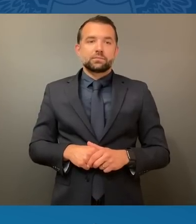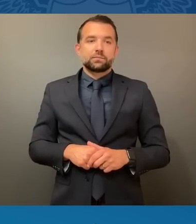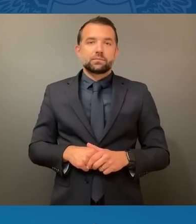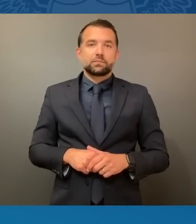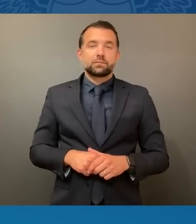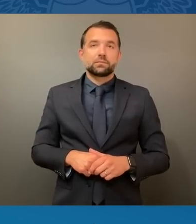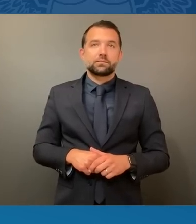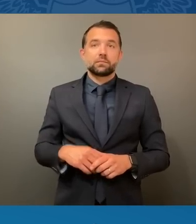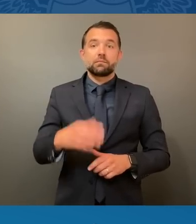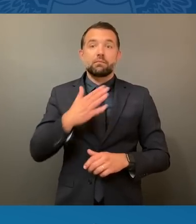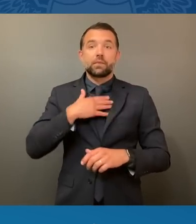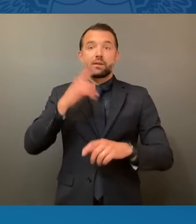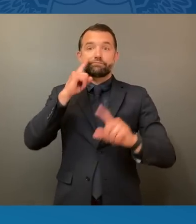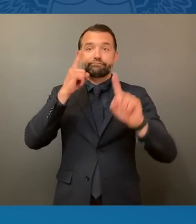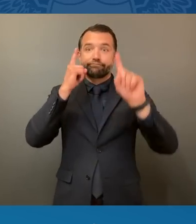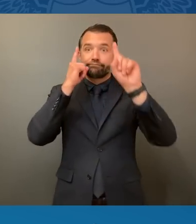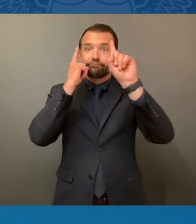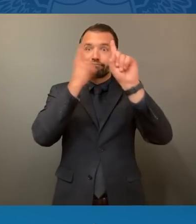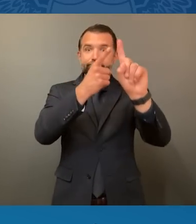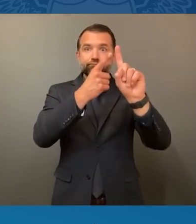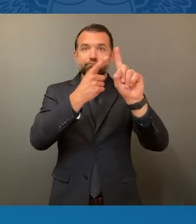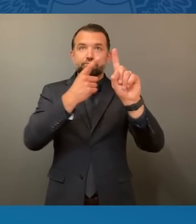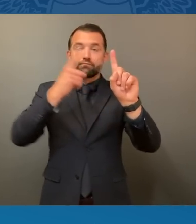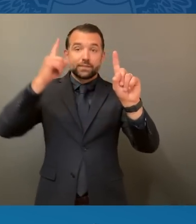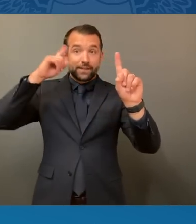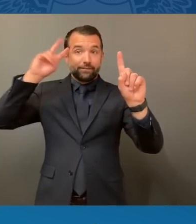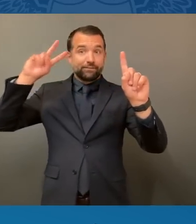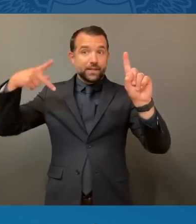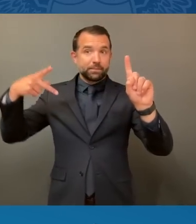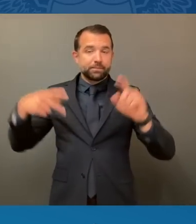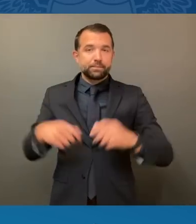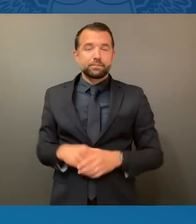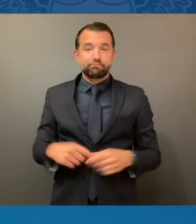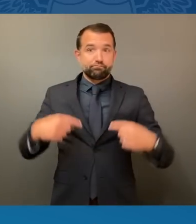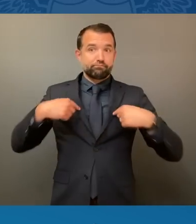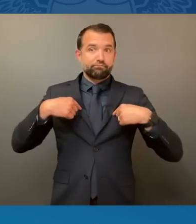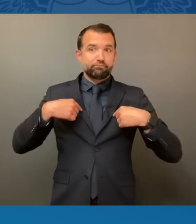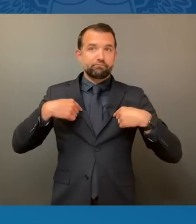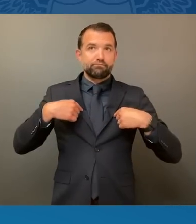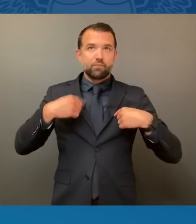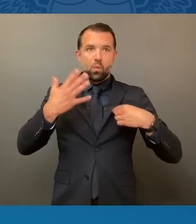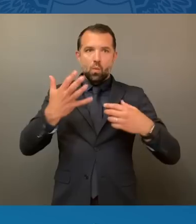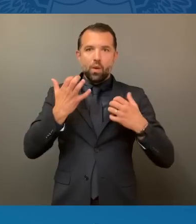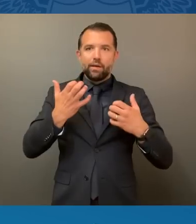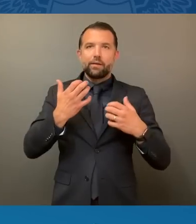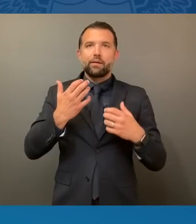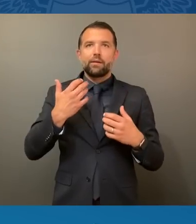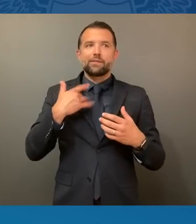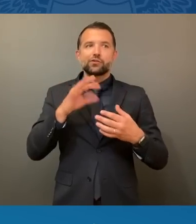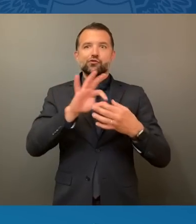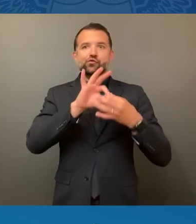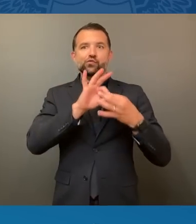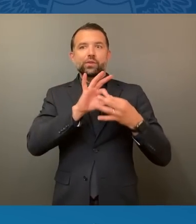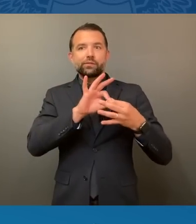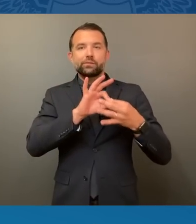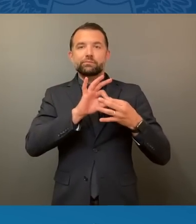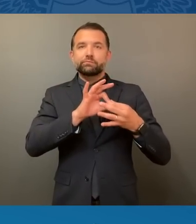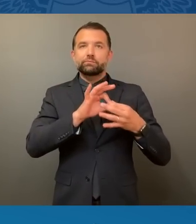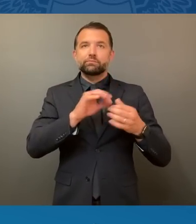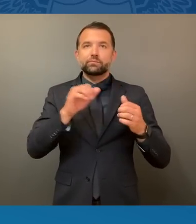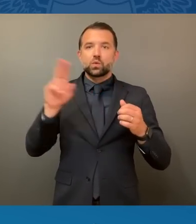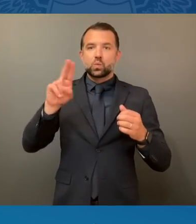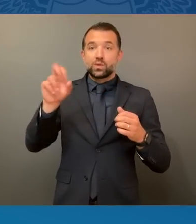as vice president to redirect, reorder in some ways, the relationship between the United States and the continent of